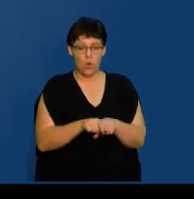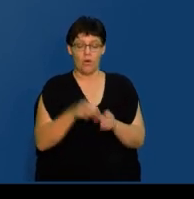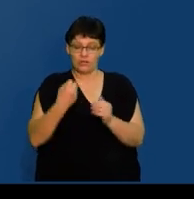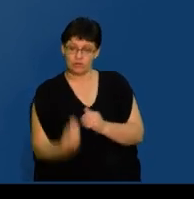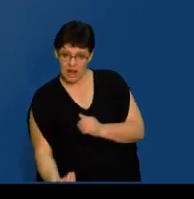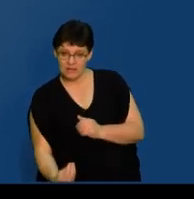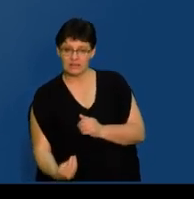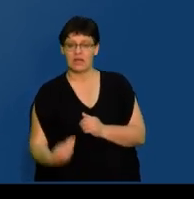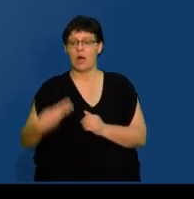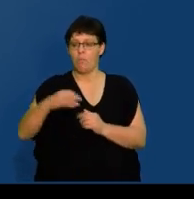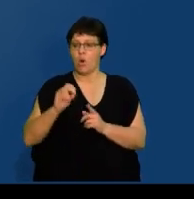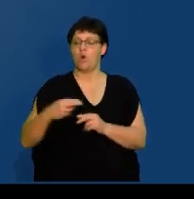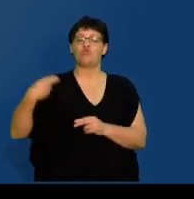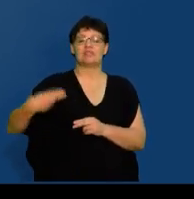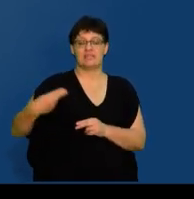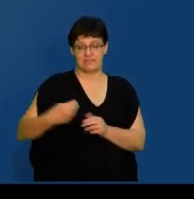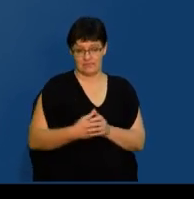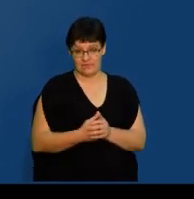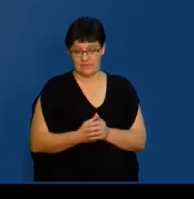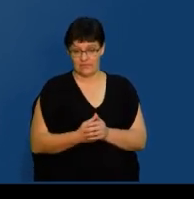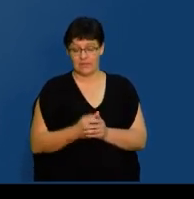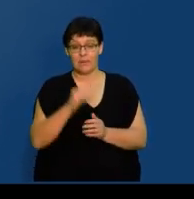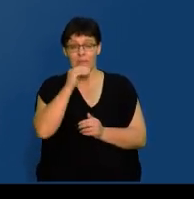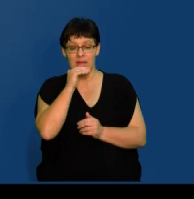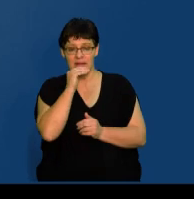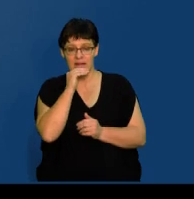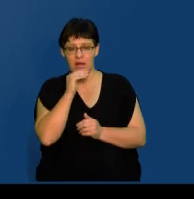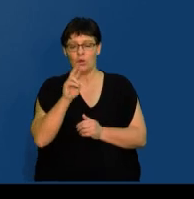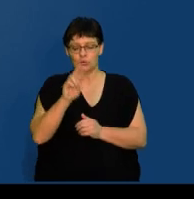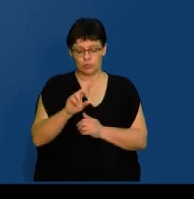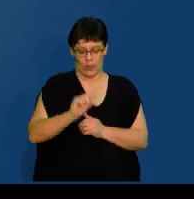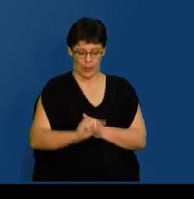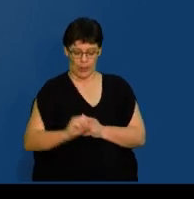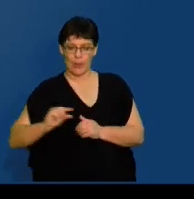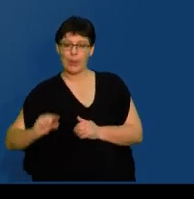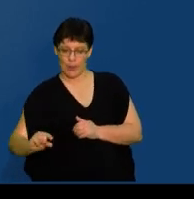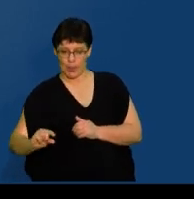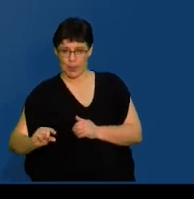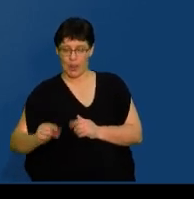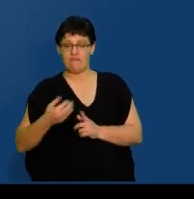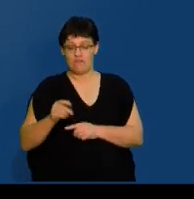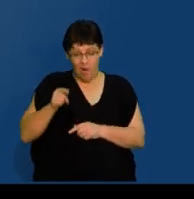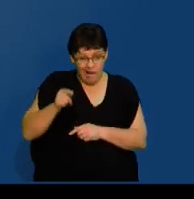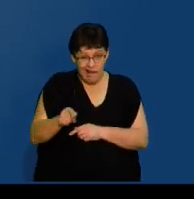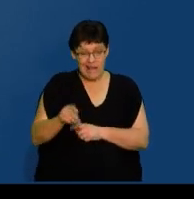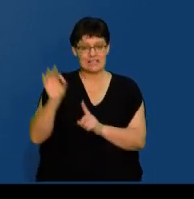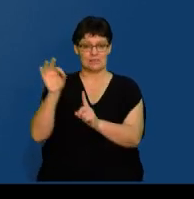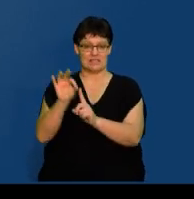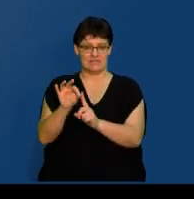homozygous recessive, meaning having 2 small characteristics for this specific